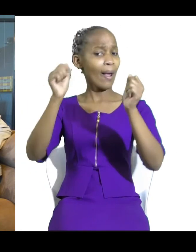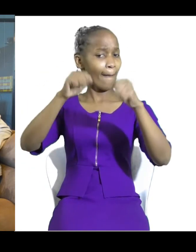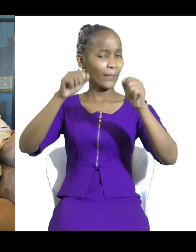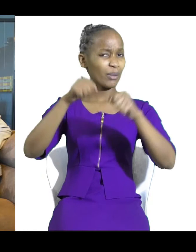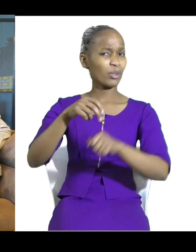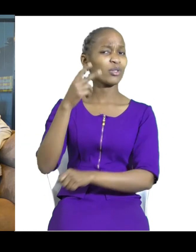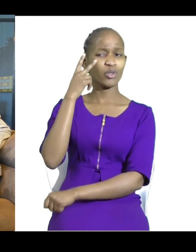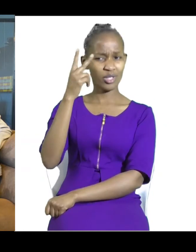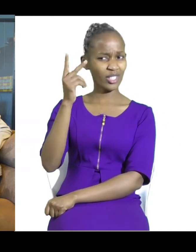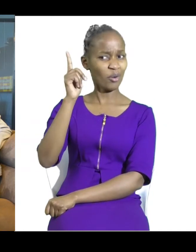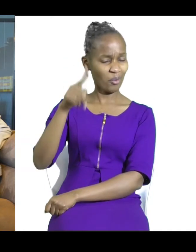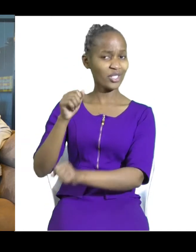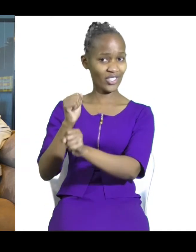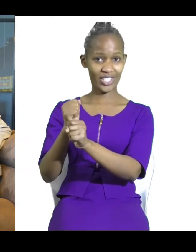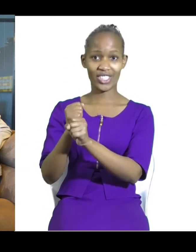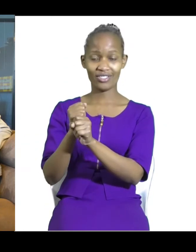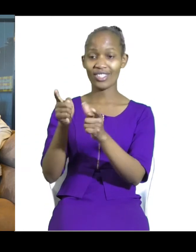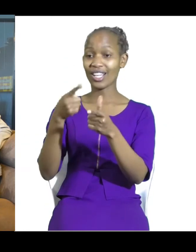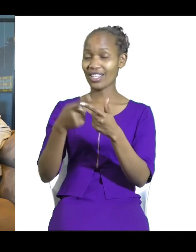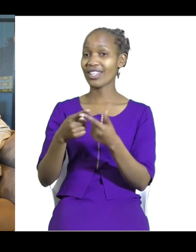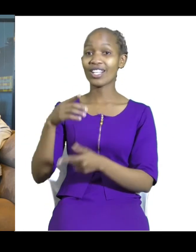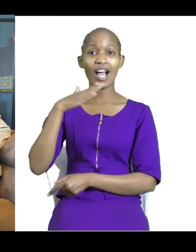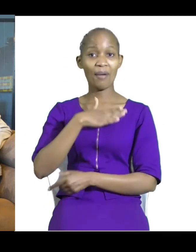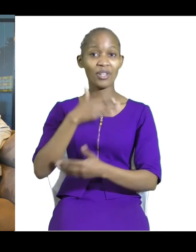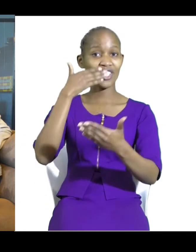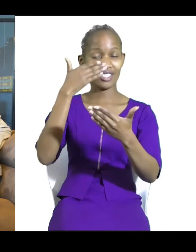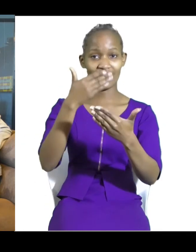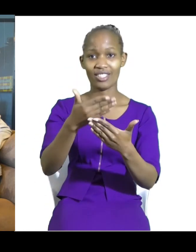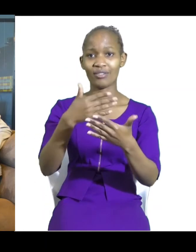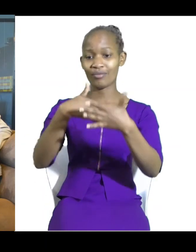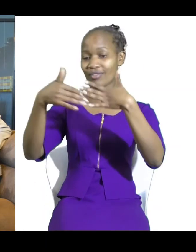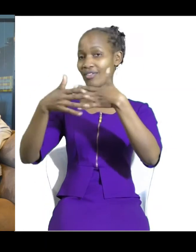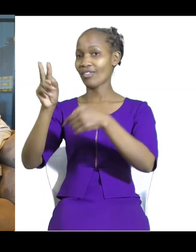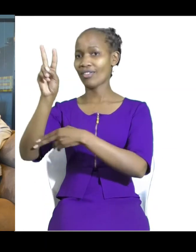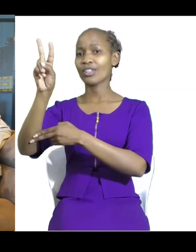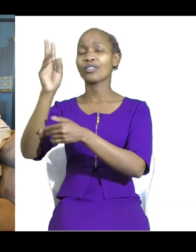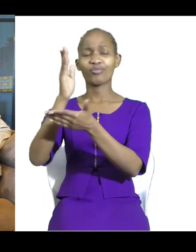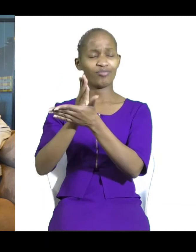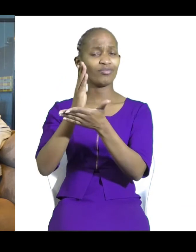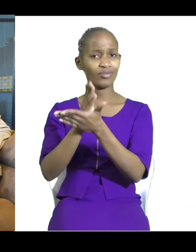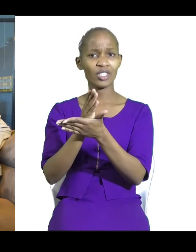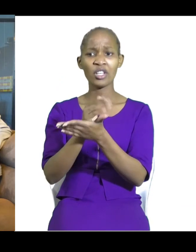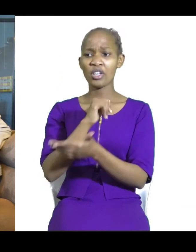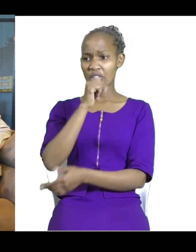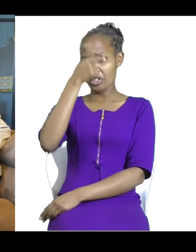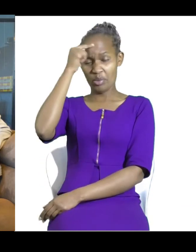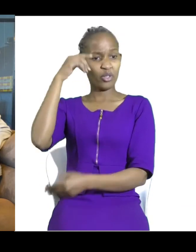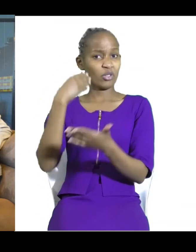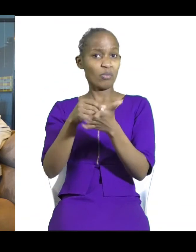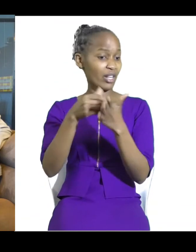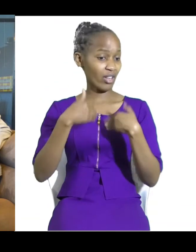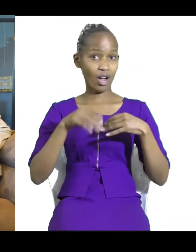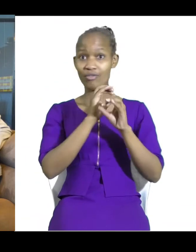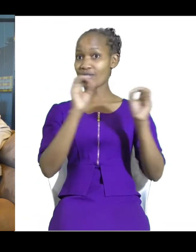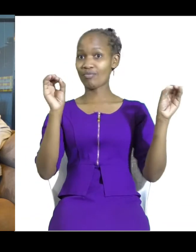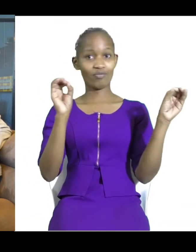that they are able now to realize what you are doing and really appreciate Science TV. And that has been brought up not because we had a lot